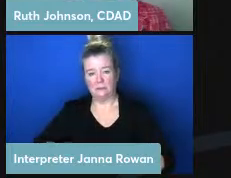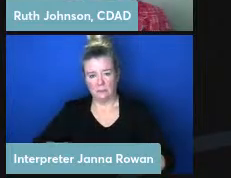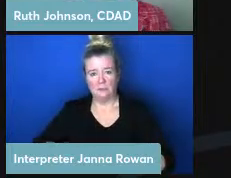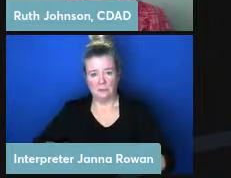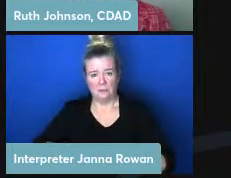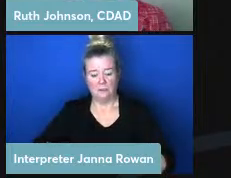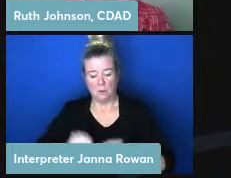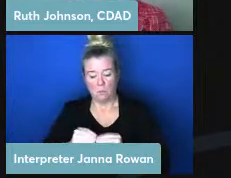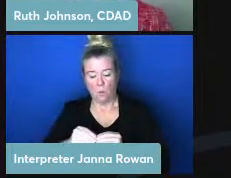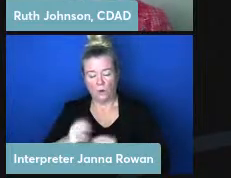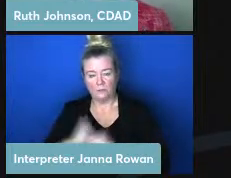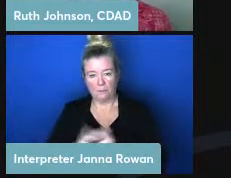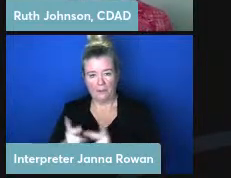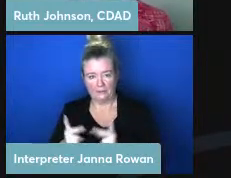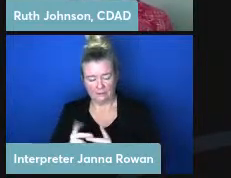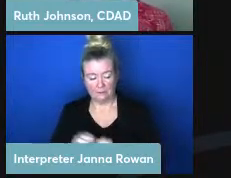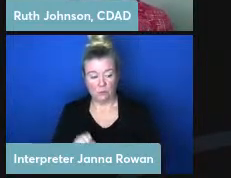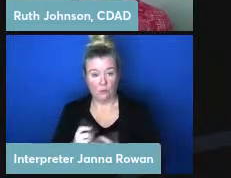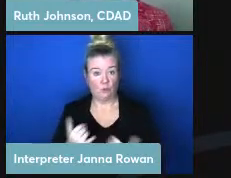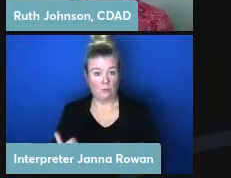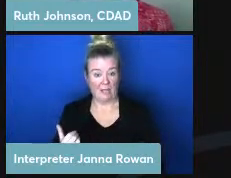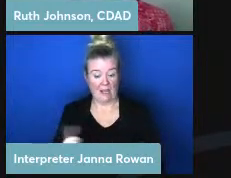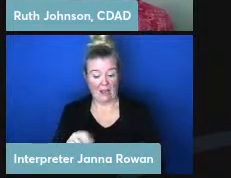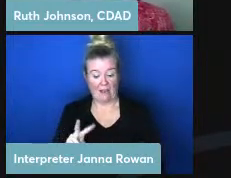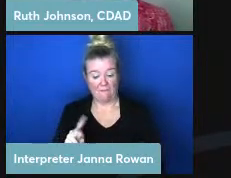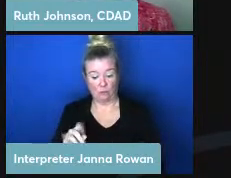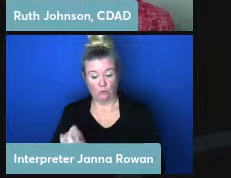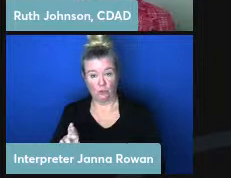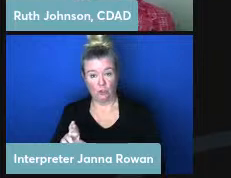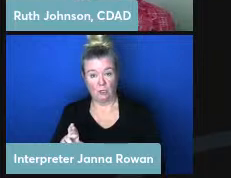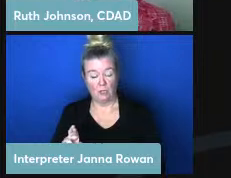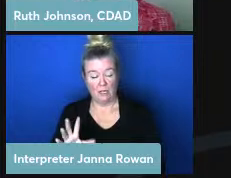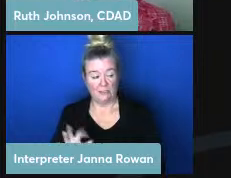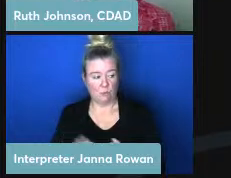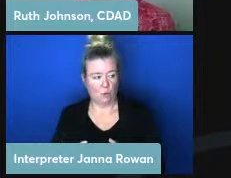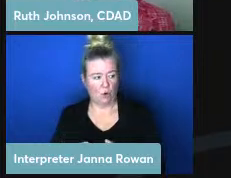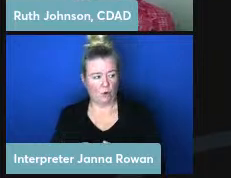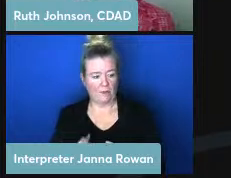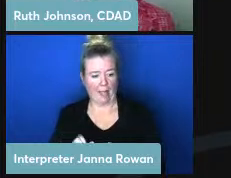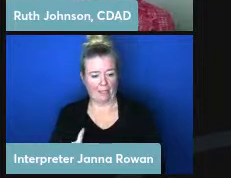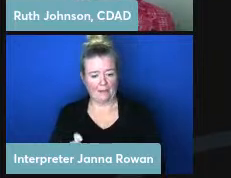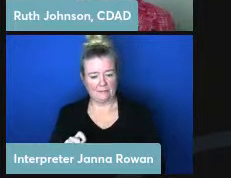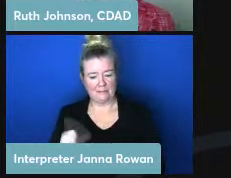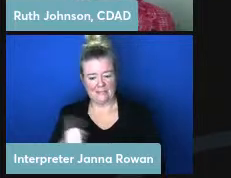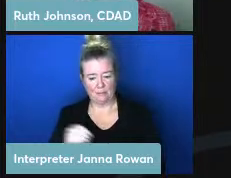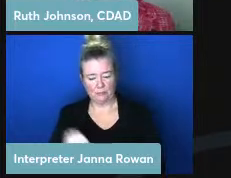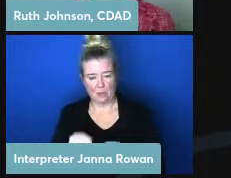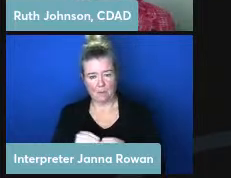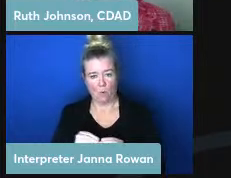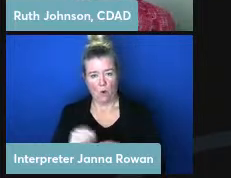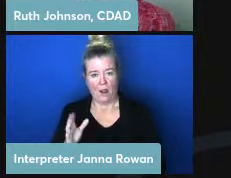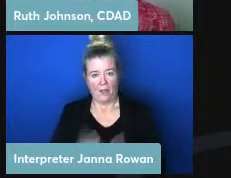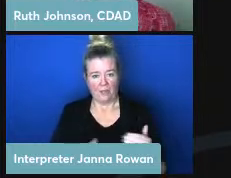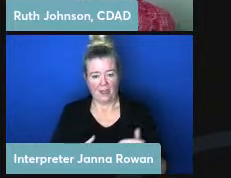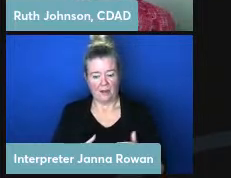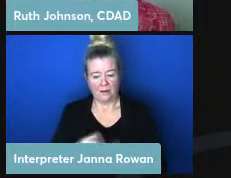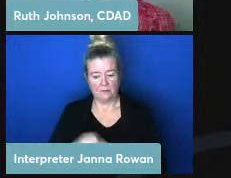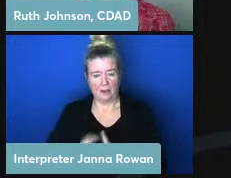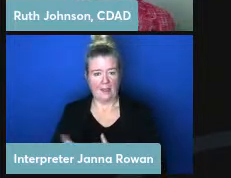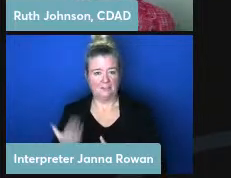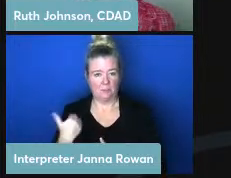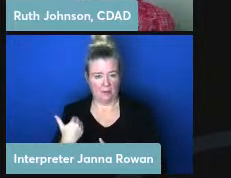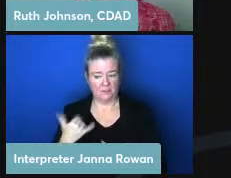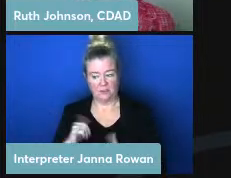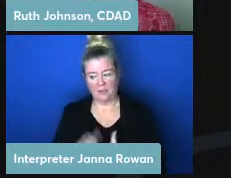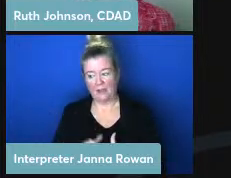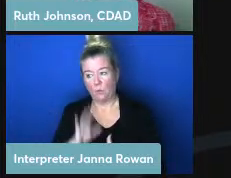some places. So today a voucher is worth at least 10% more than it was last month. So that's really